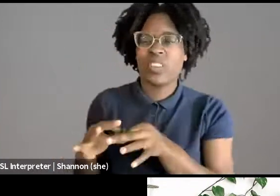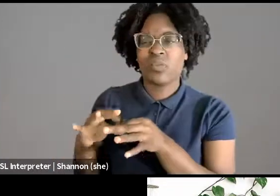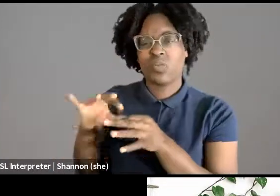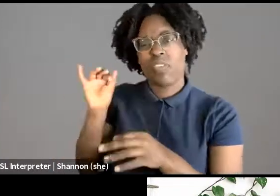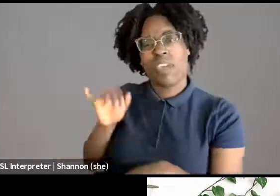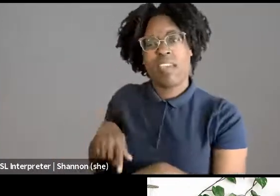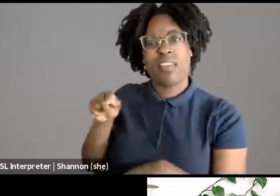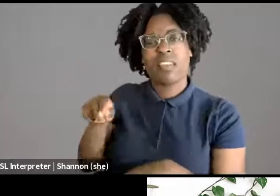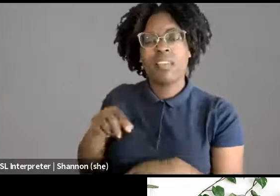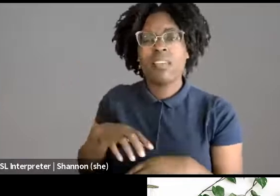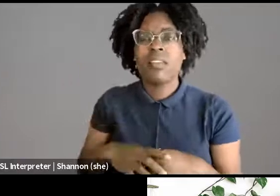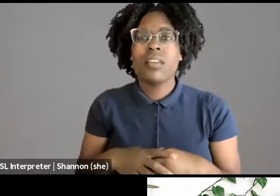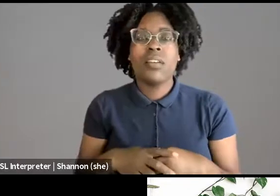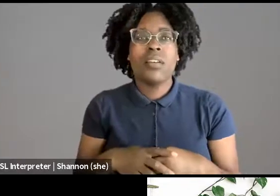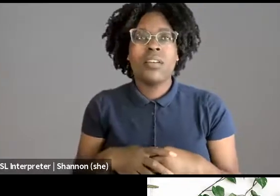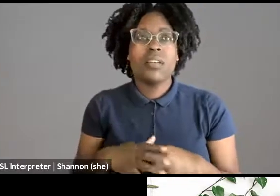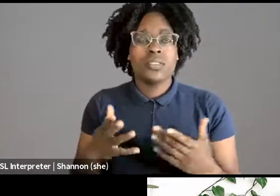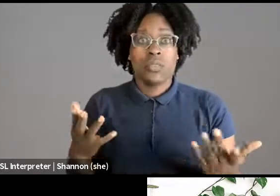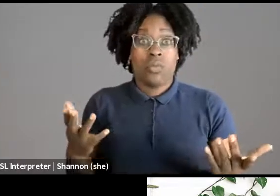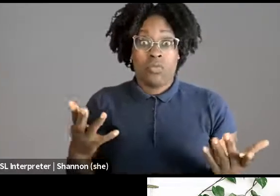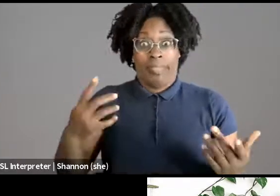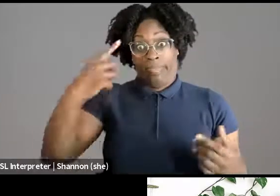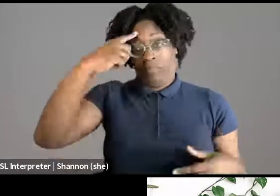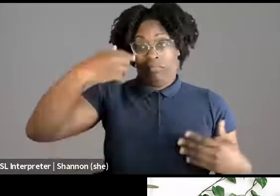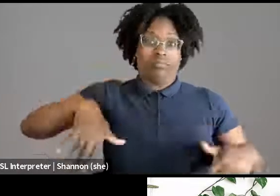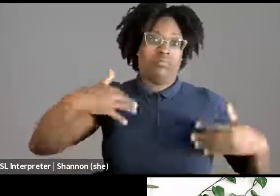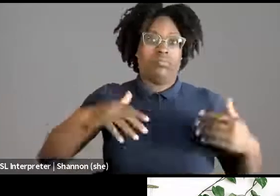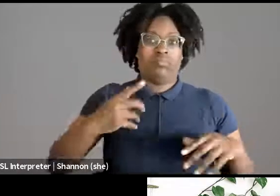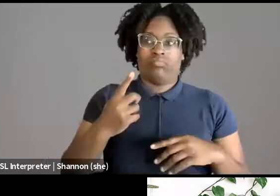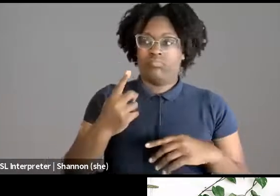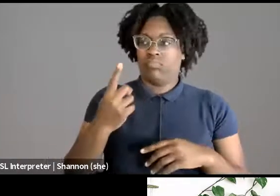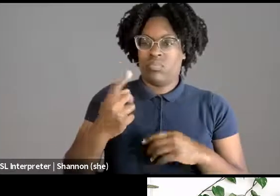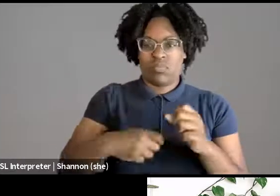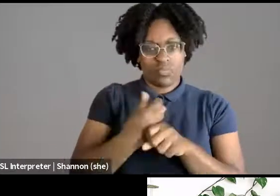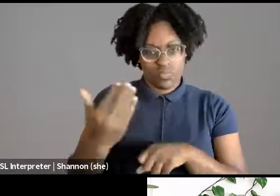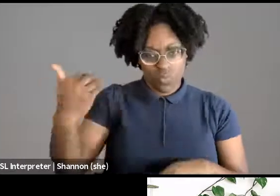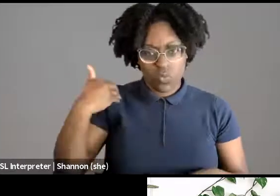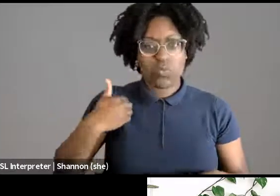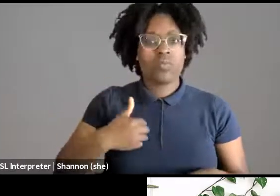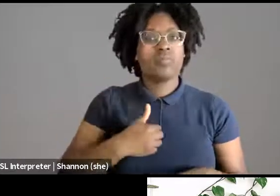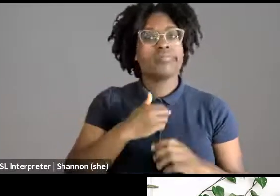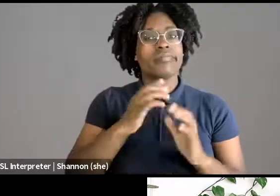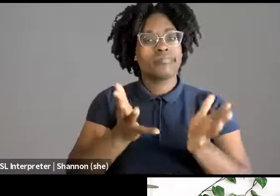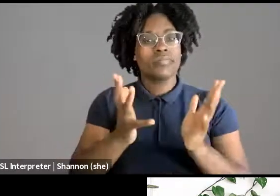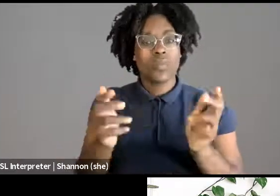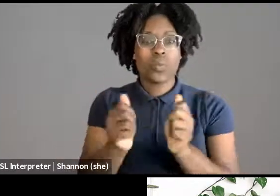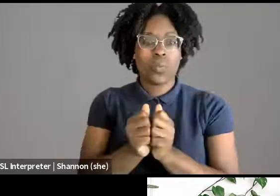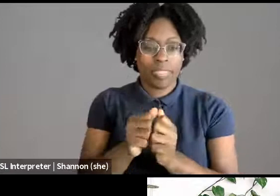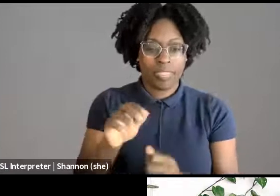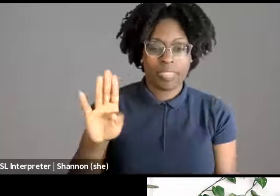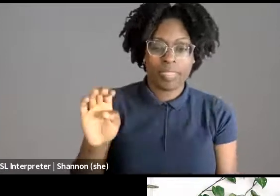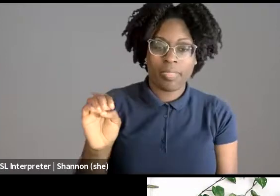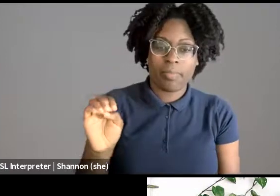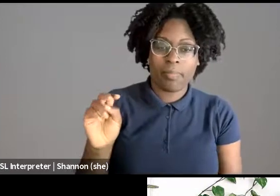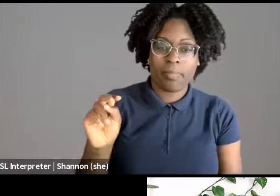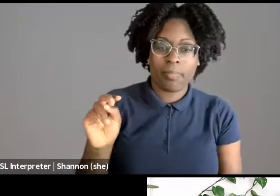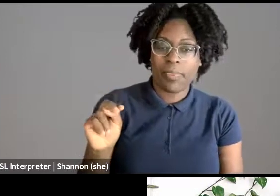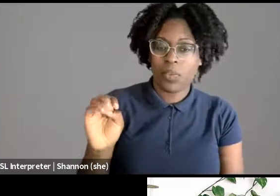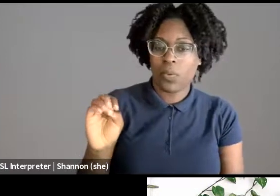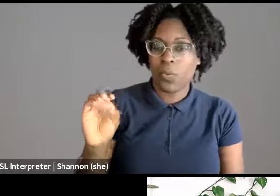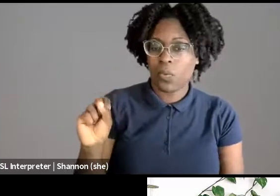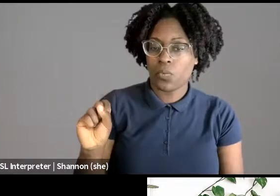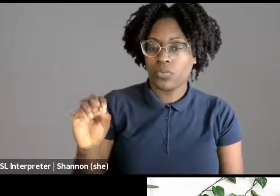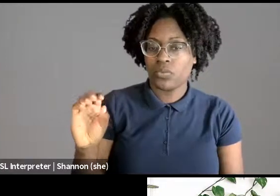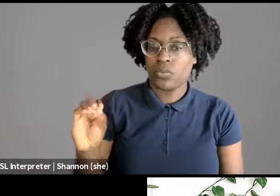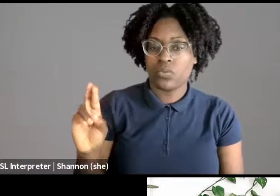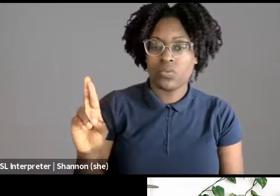So back almost a year ago, we talked with Vanessa Roanhorse. And if anybody wants to